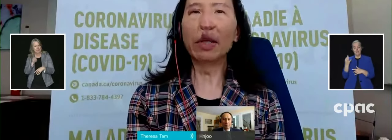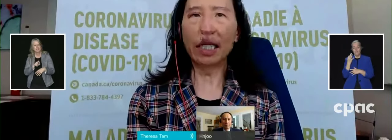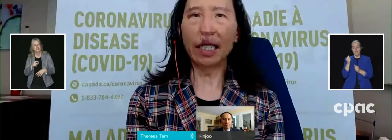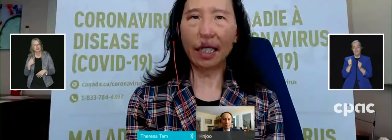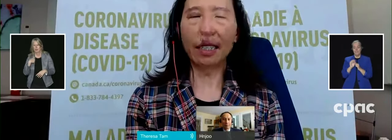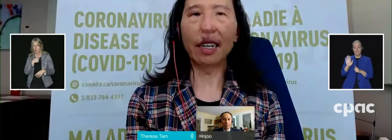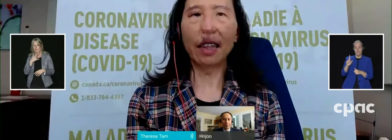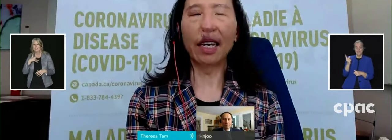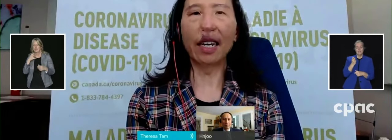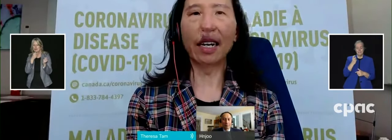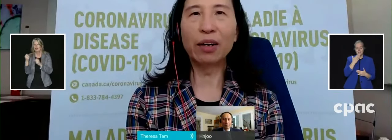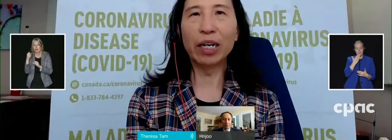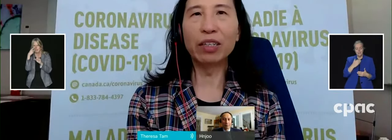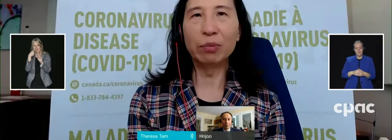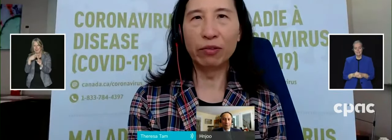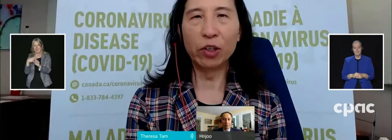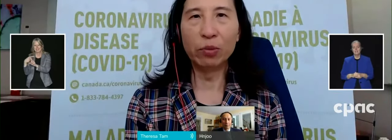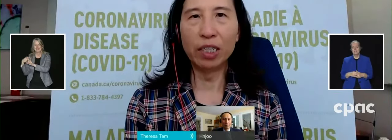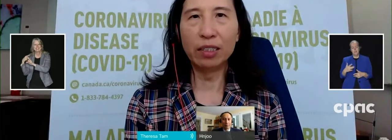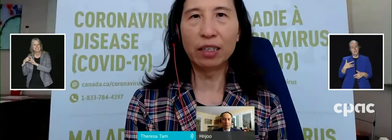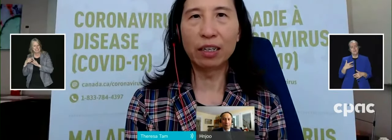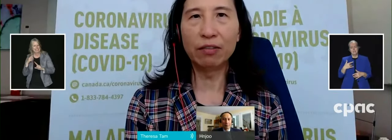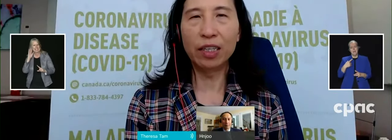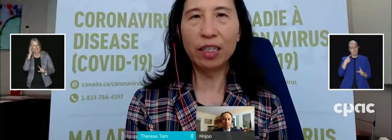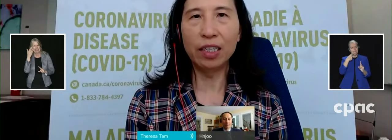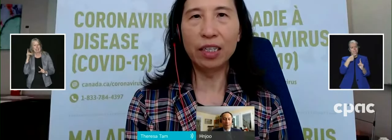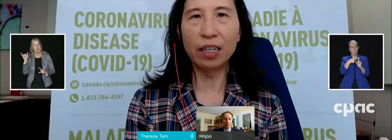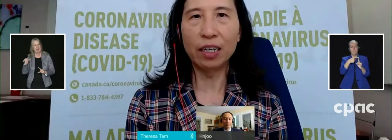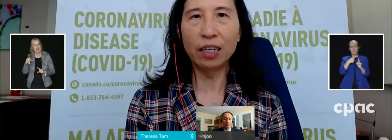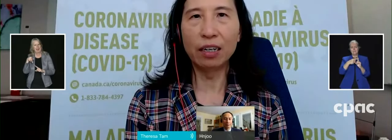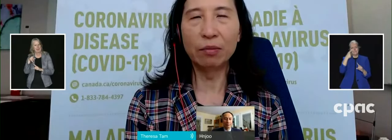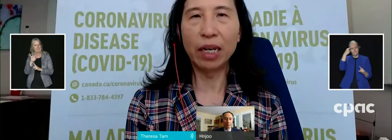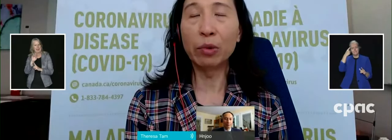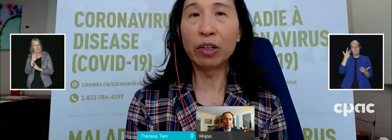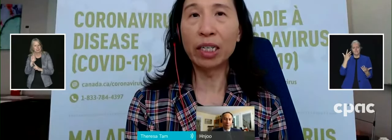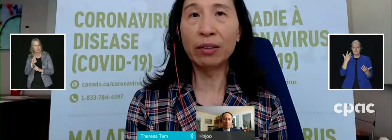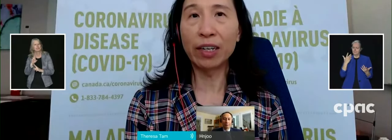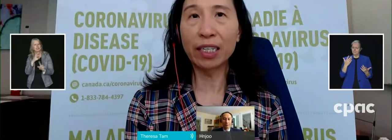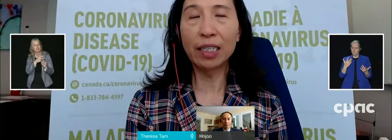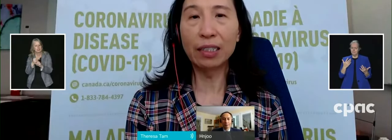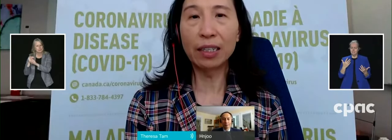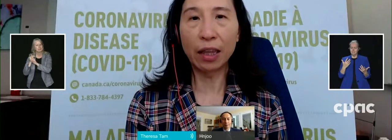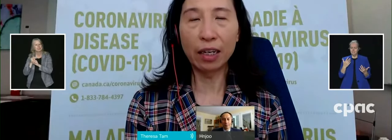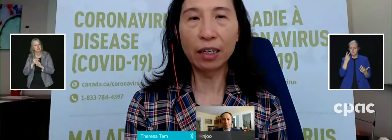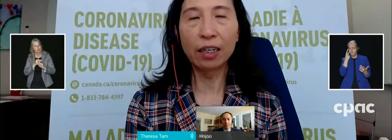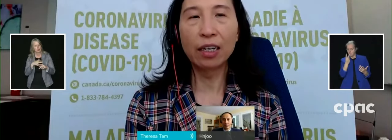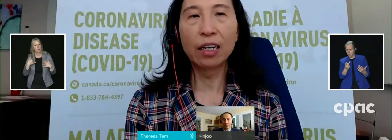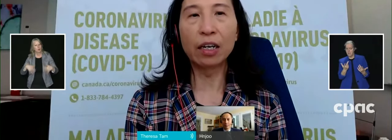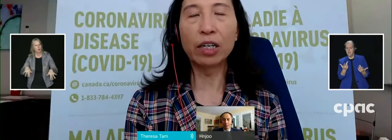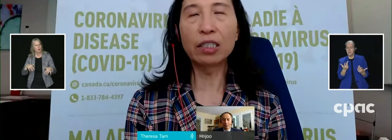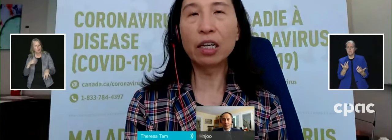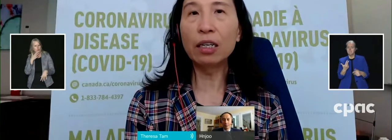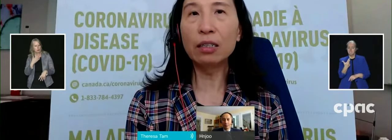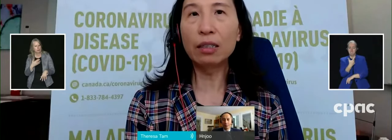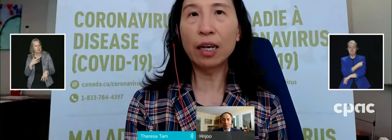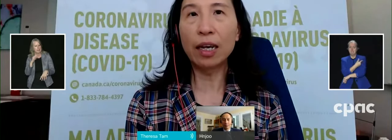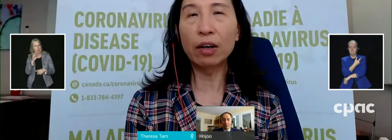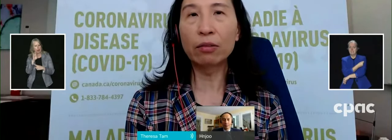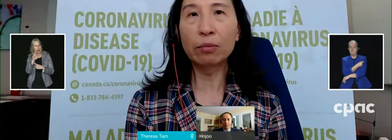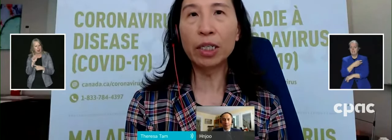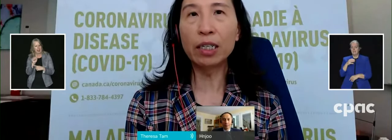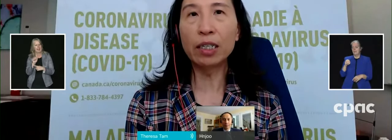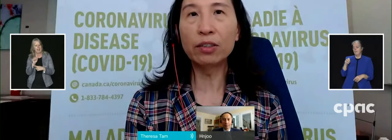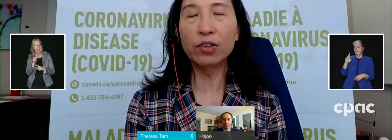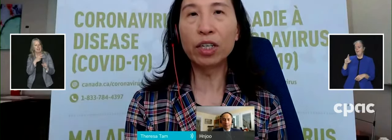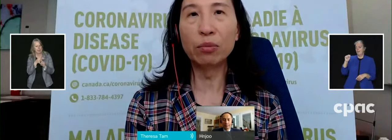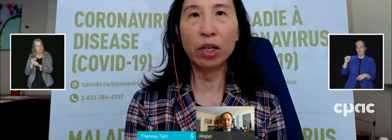very optimistic, I think, about the performance of the mRNA vaccines, I think. There are studies